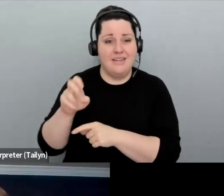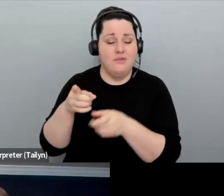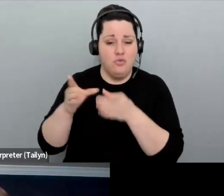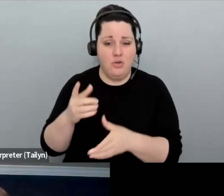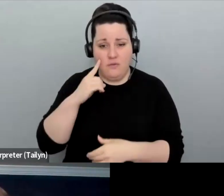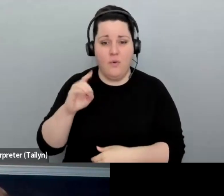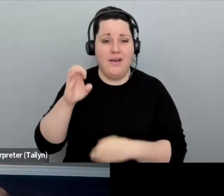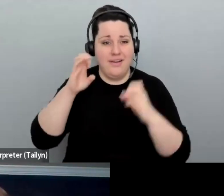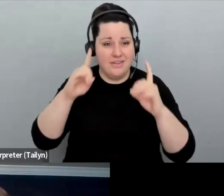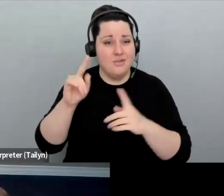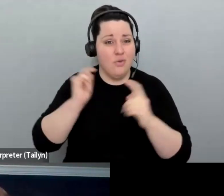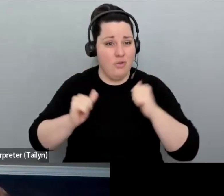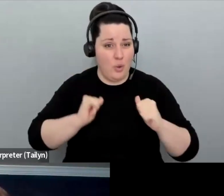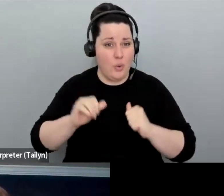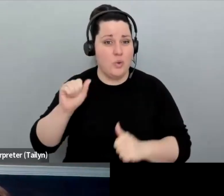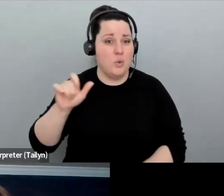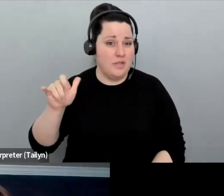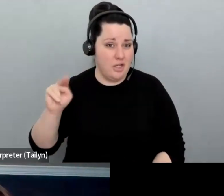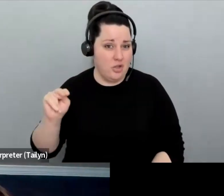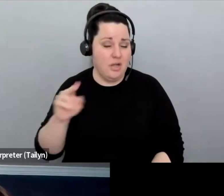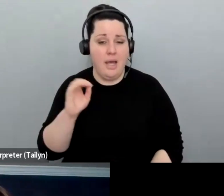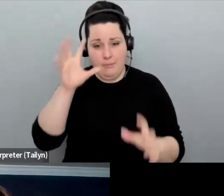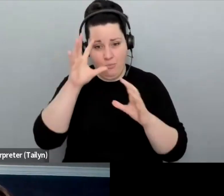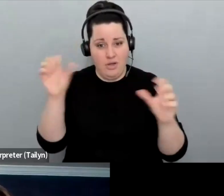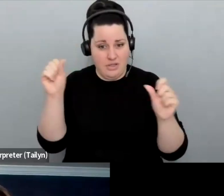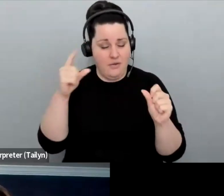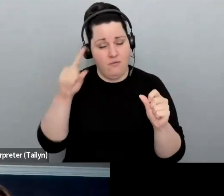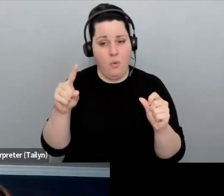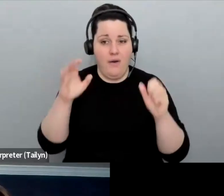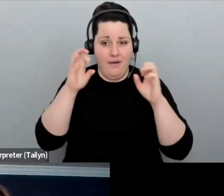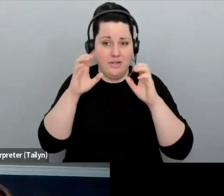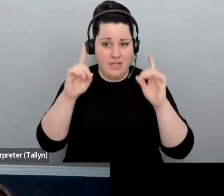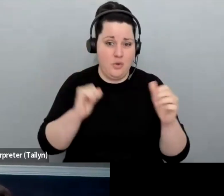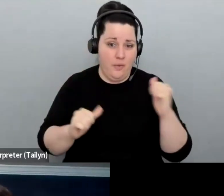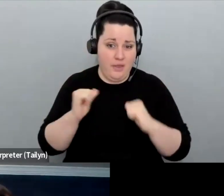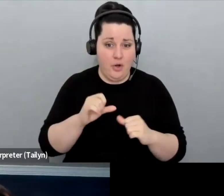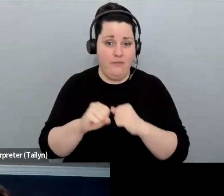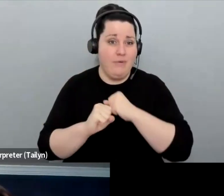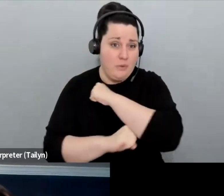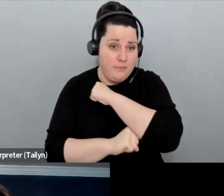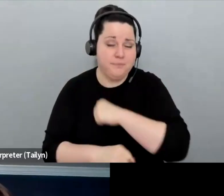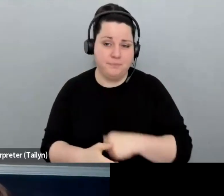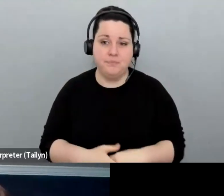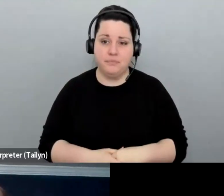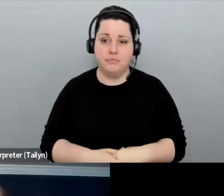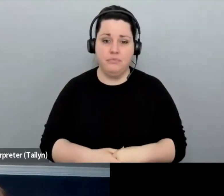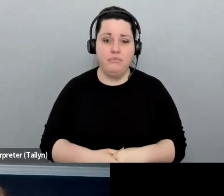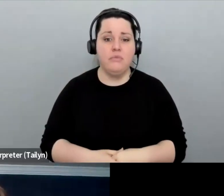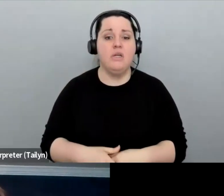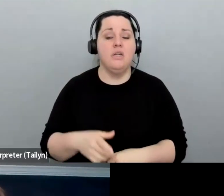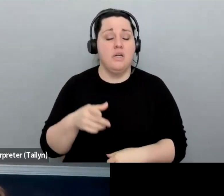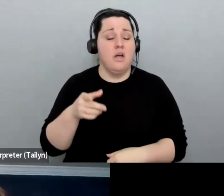Educational Theater Association and President of the Educational Theater Foundation, where she works